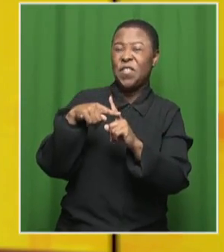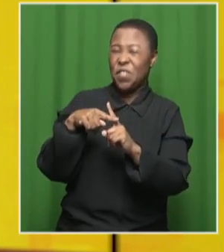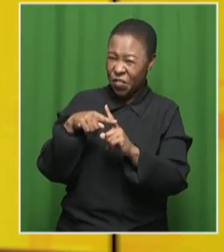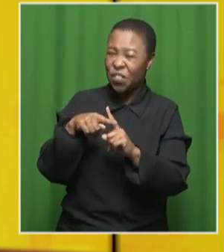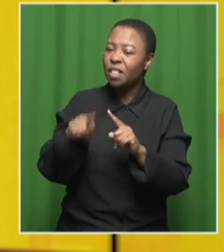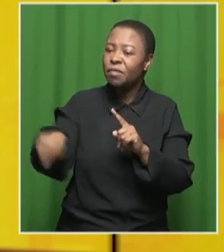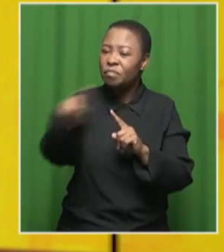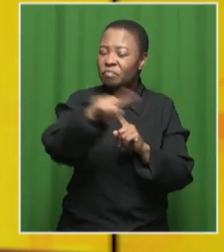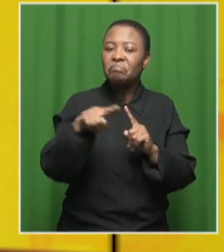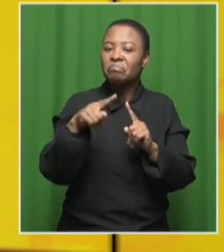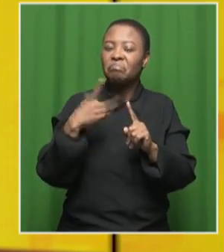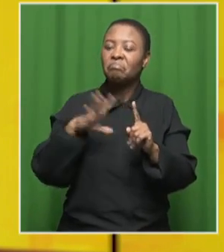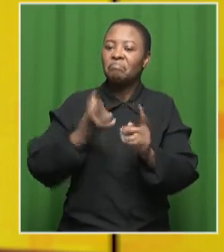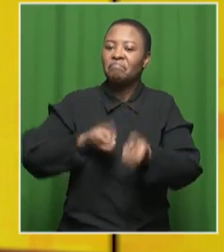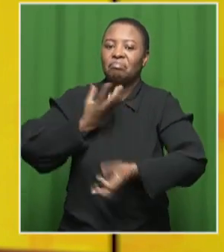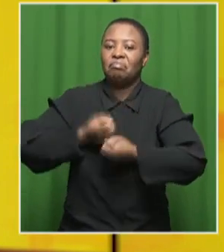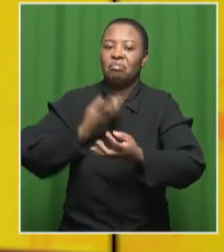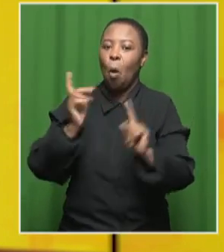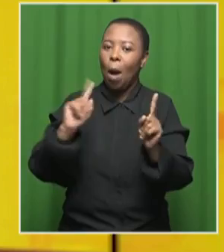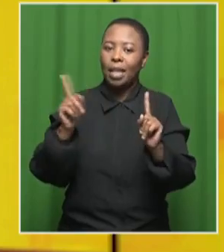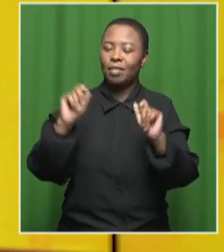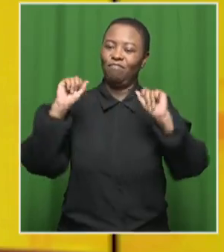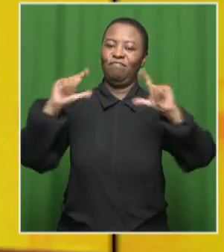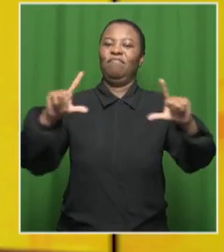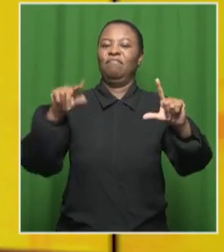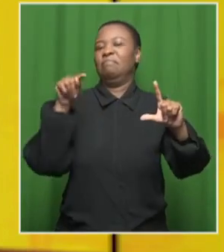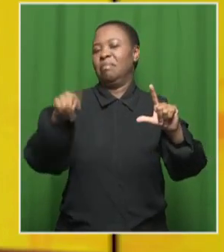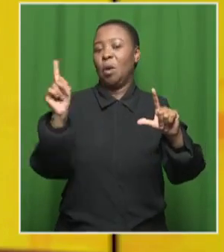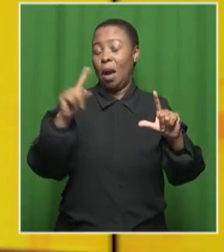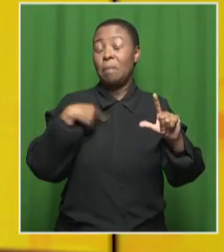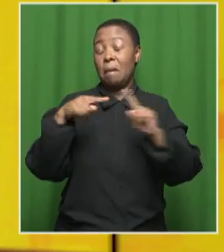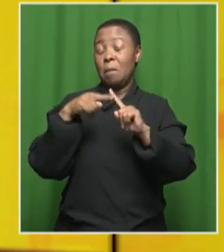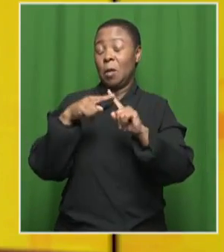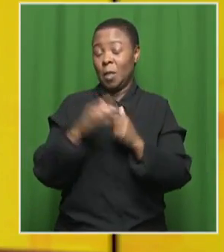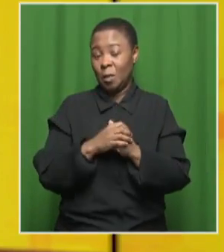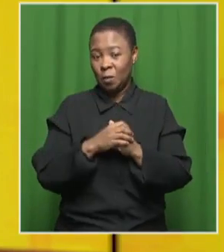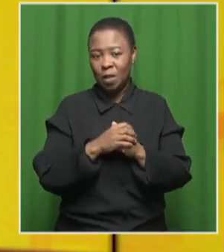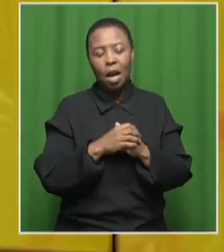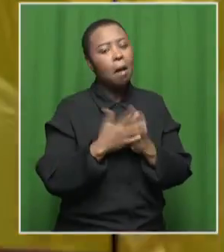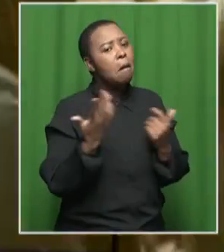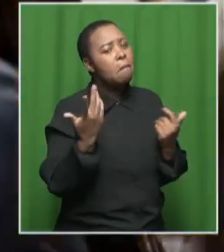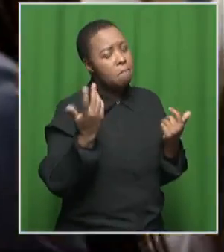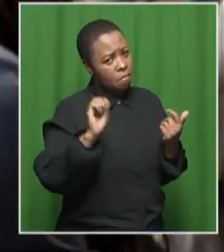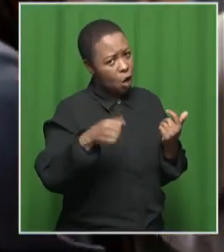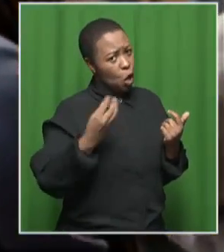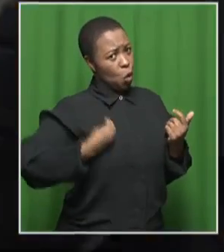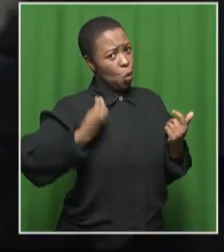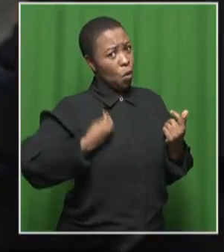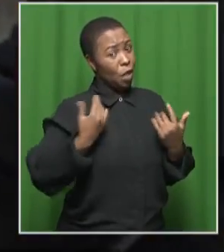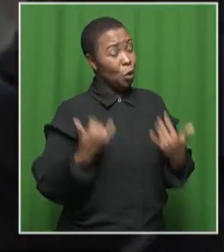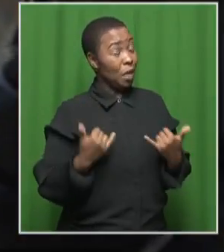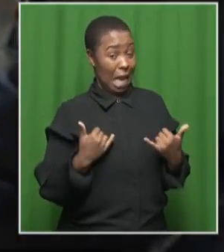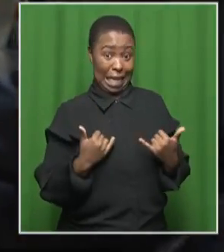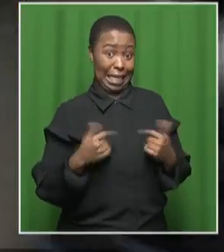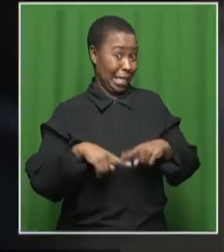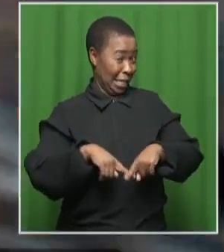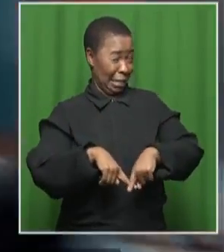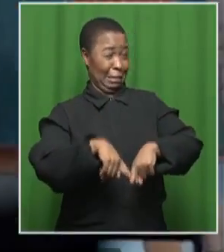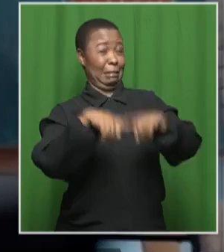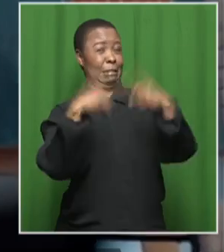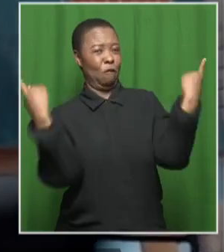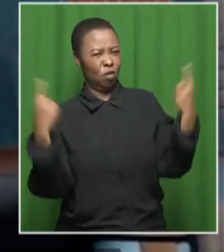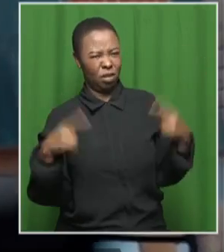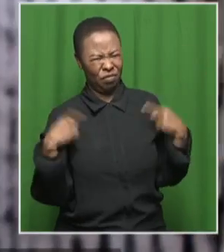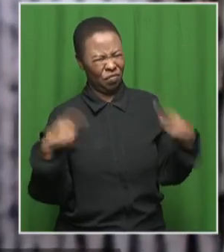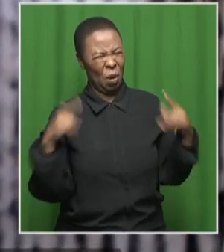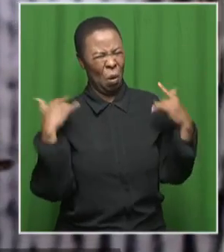have to say and what they're going to put out there. Yeah. I mean, you know, just looking at the youth of today, they're very different. They are fierce,